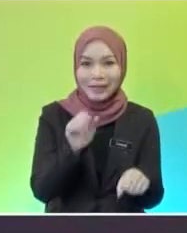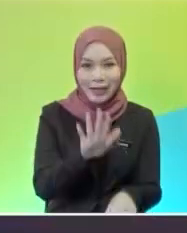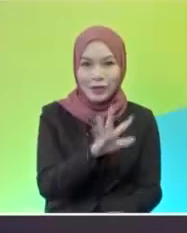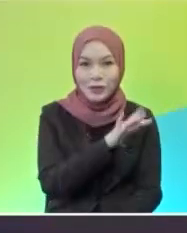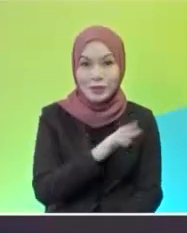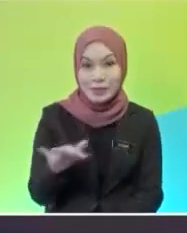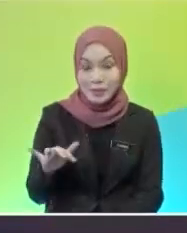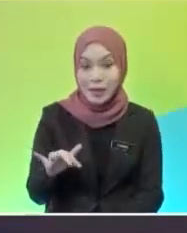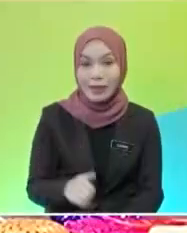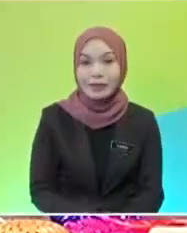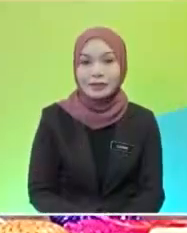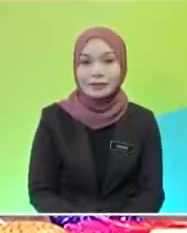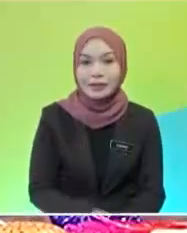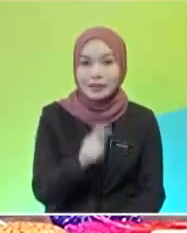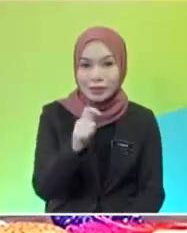friend. Triangle.